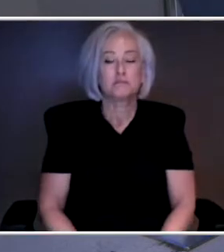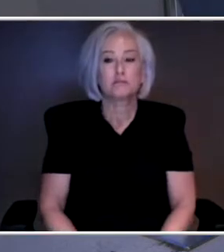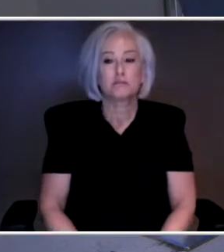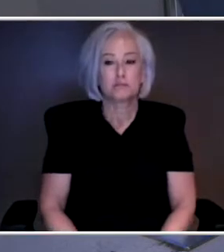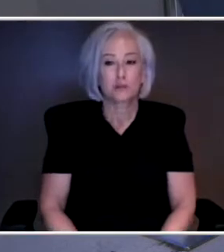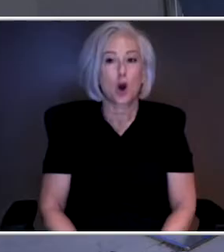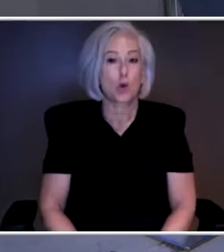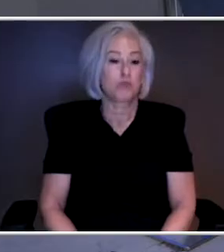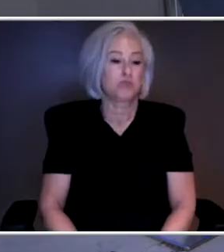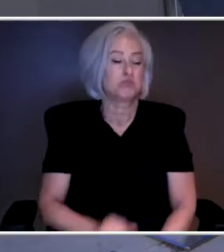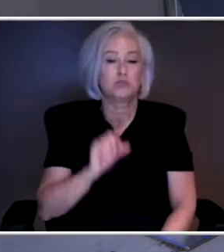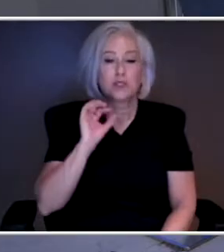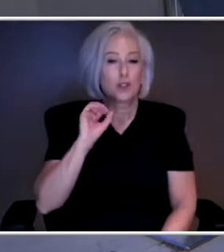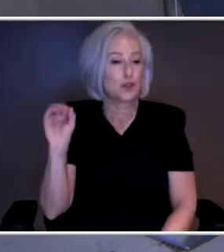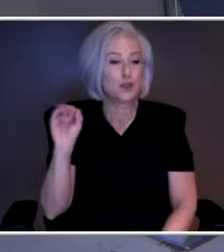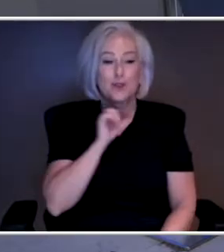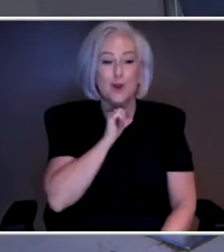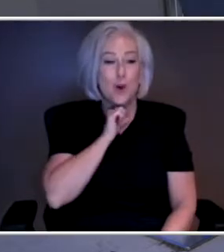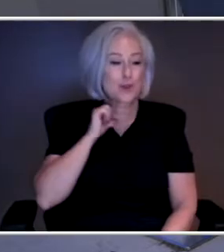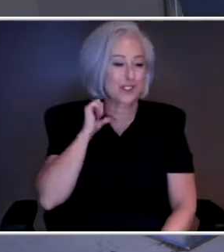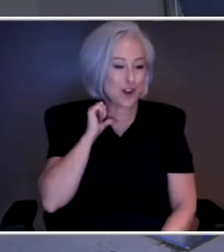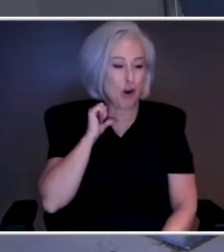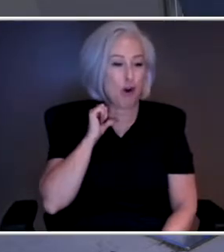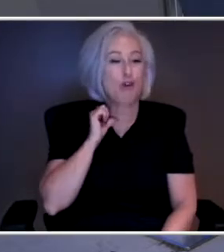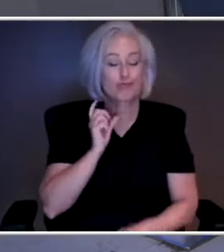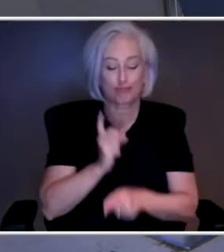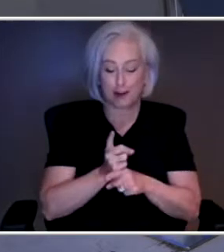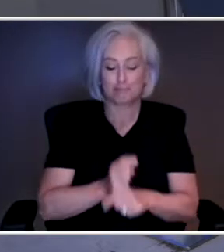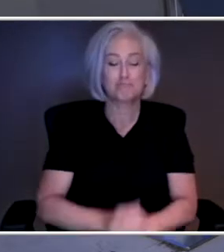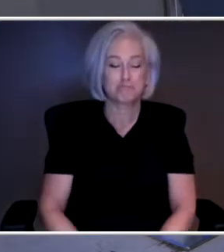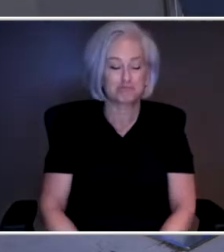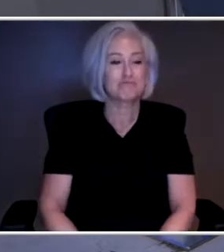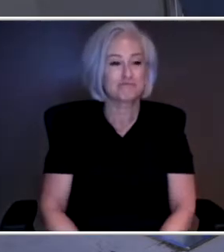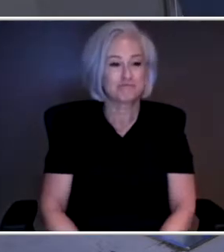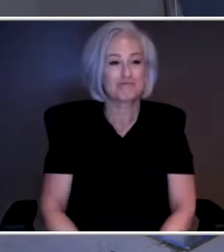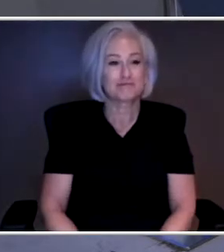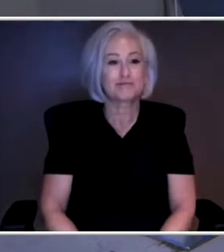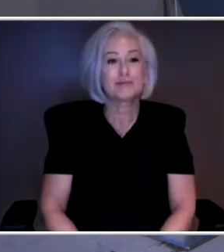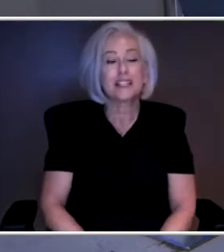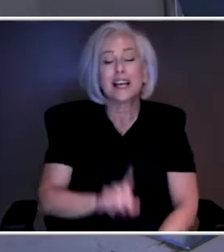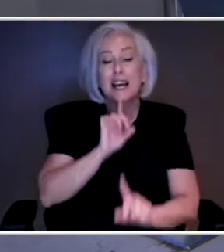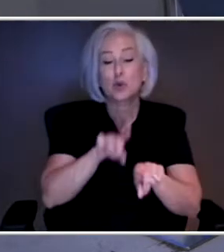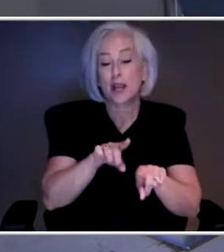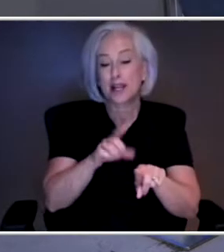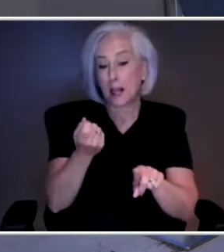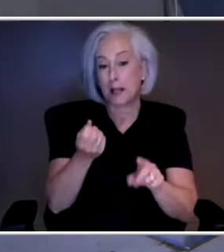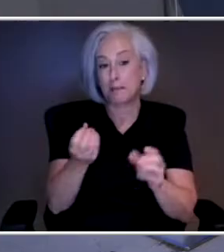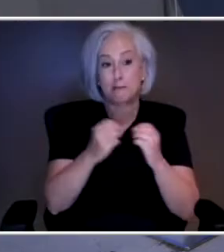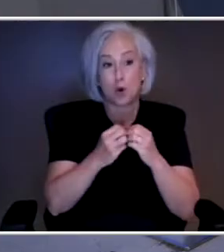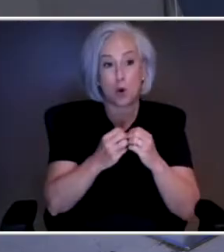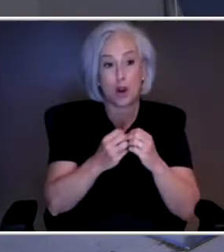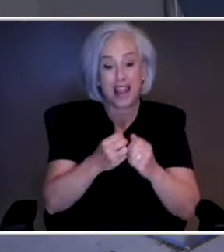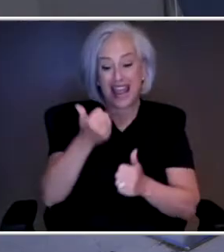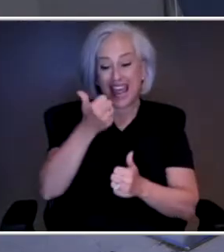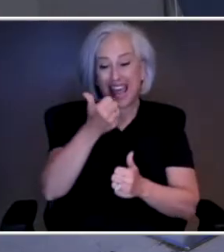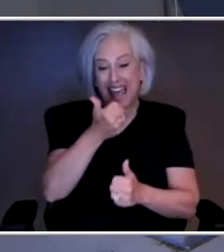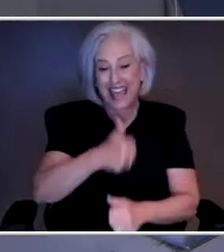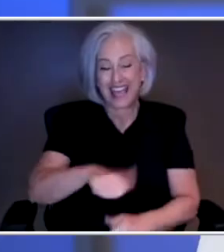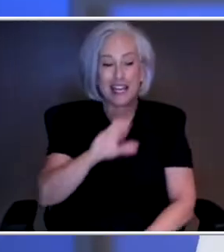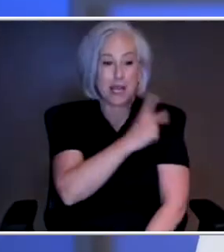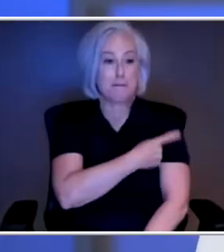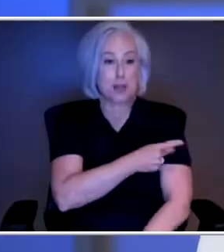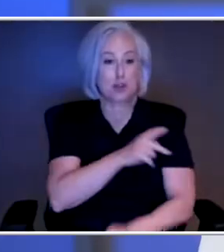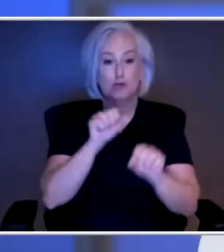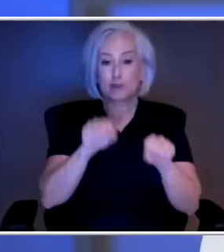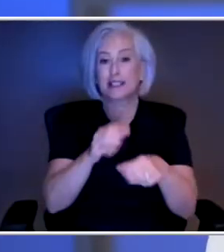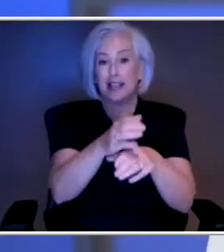it's less invasive. So correct. A lot of different types of benefits there. Yeah, and just to answer your question a little bit further, every patient is a candidate as long as the nodule